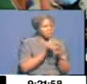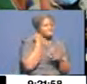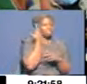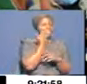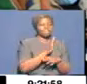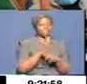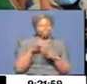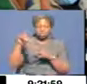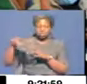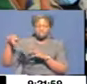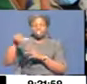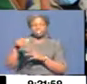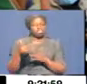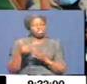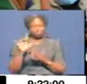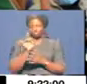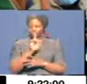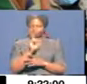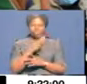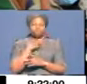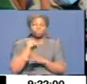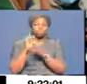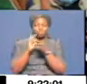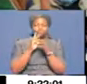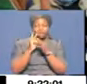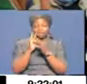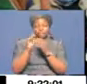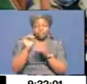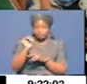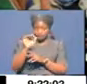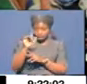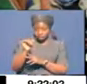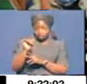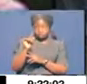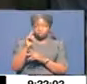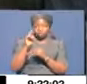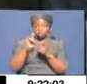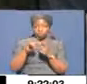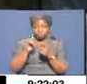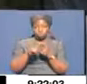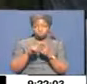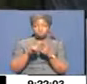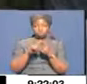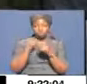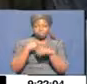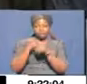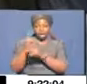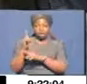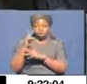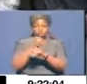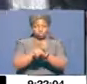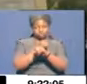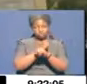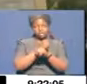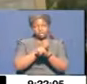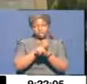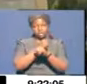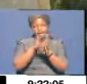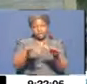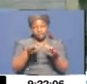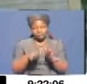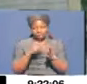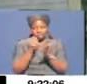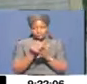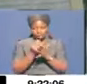Act tuweke sheria ya kuzuia kukulwa pesa ya mkulima. Speaking separately at Kipkelion Coffee Mill in